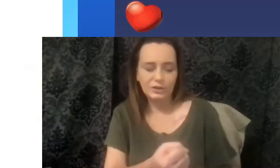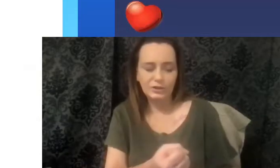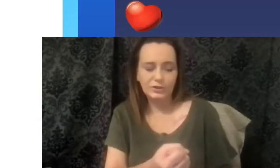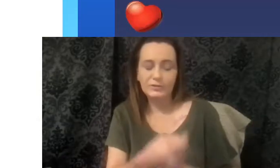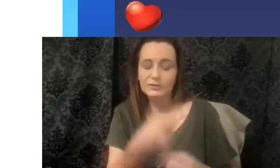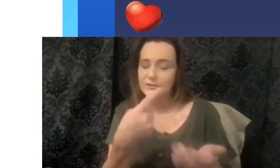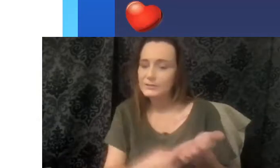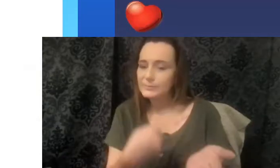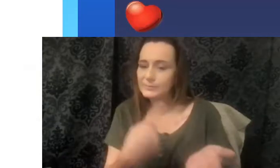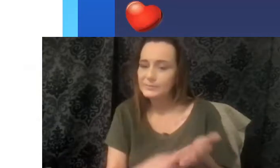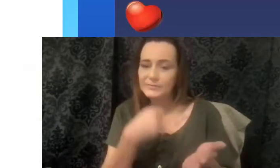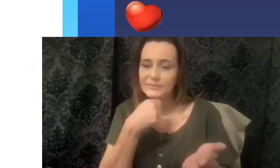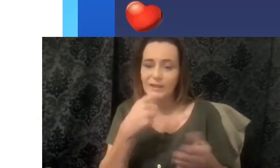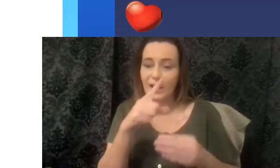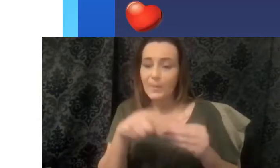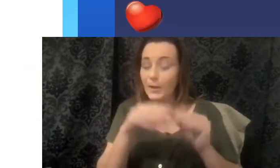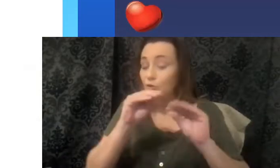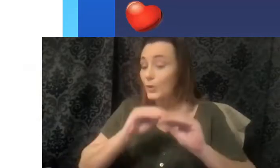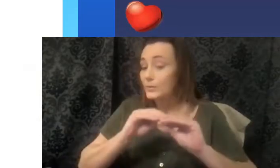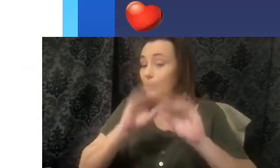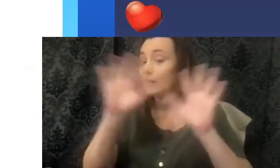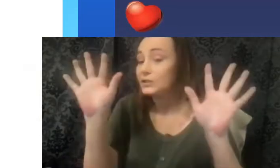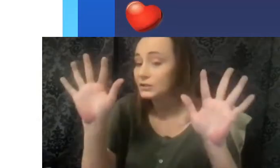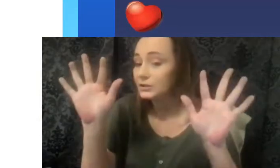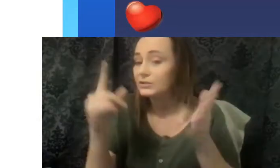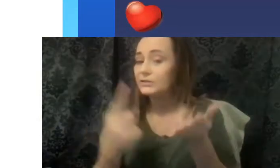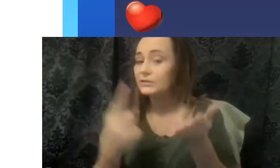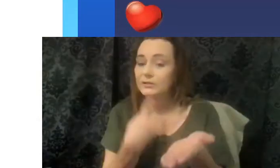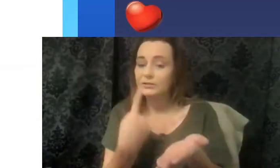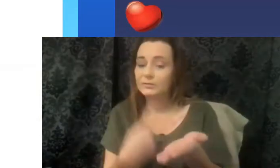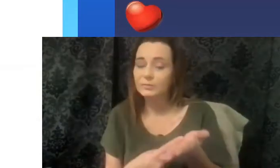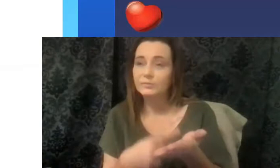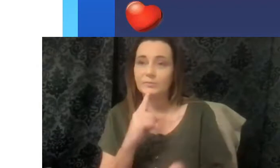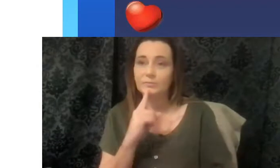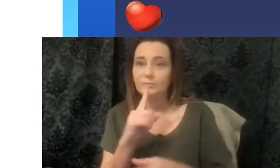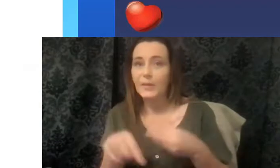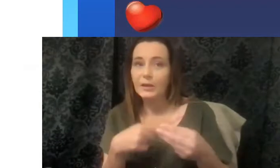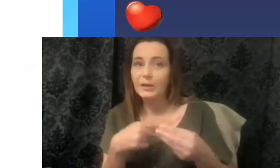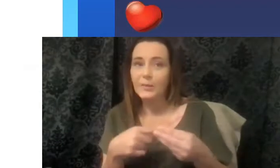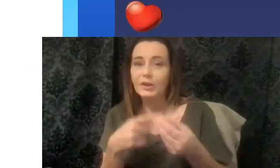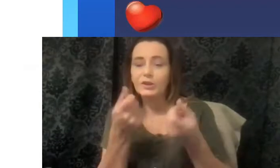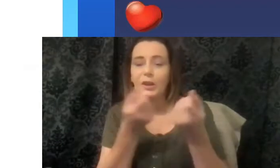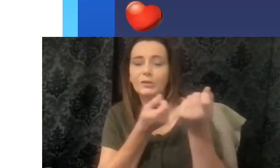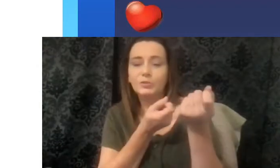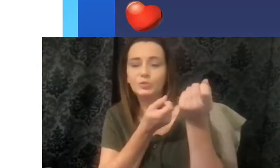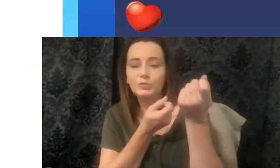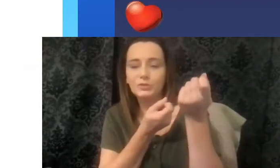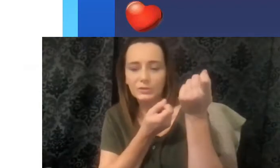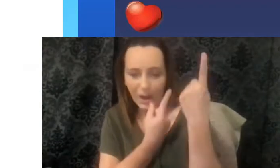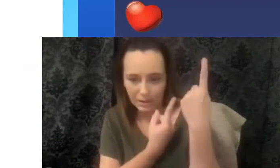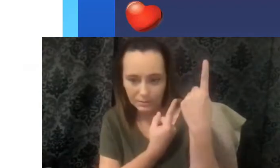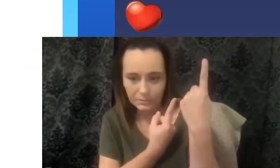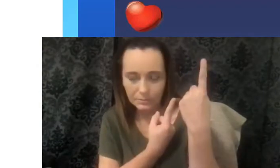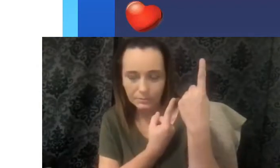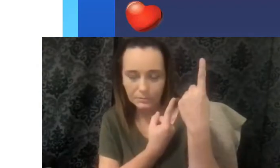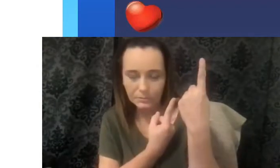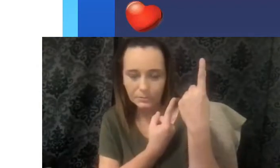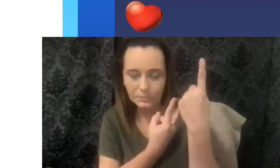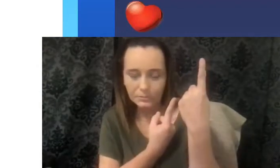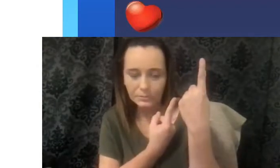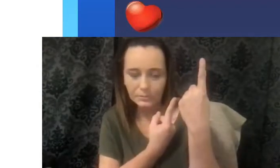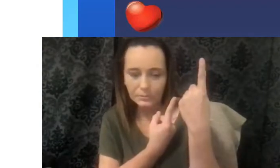about transparency as much as it is being able to understand the